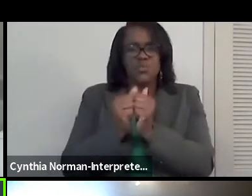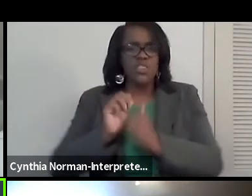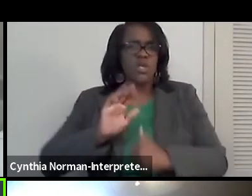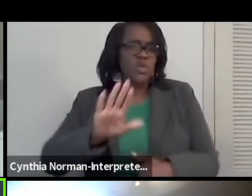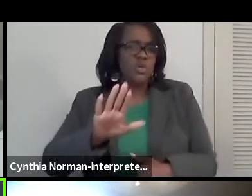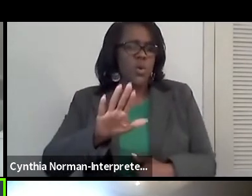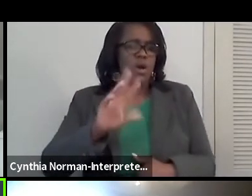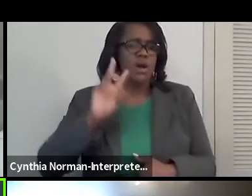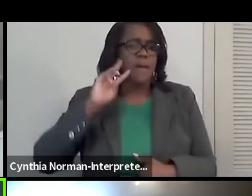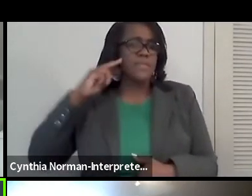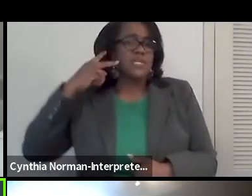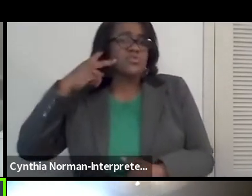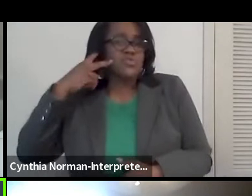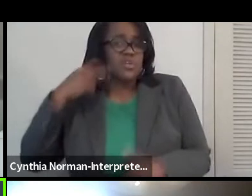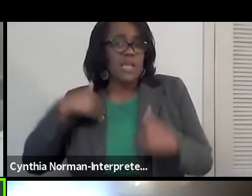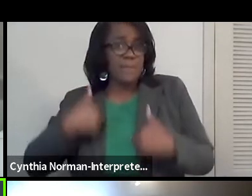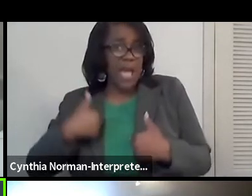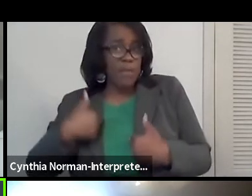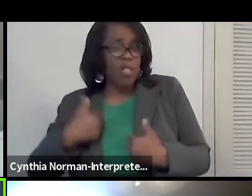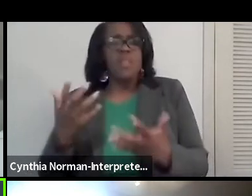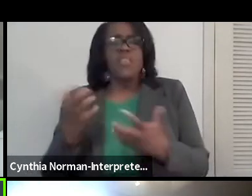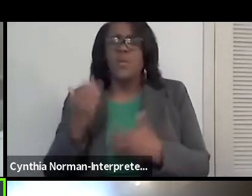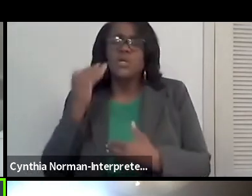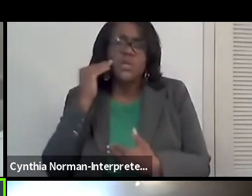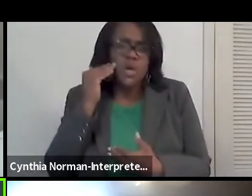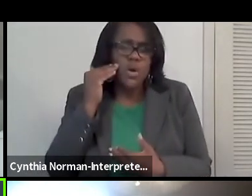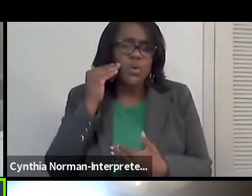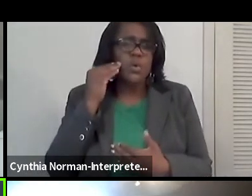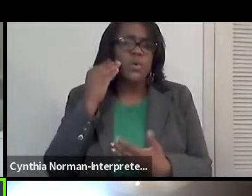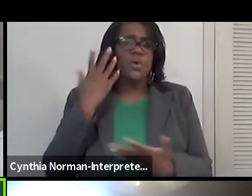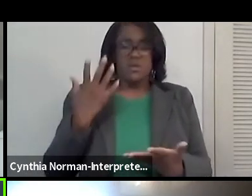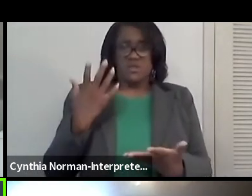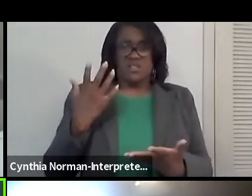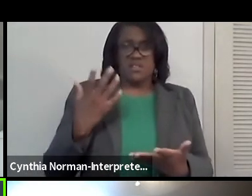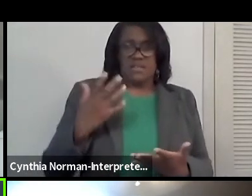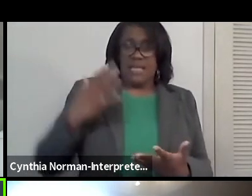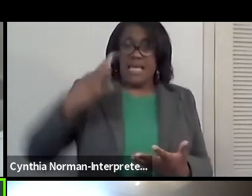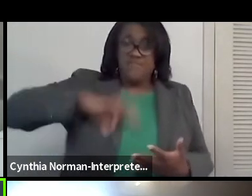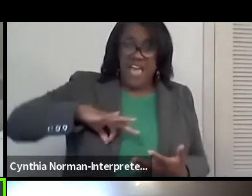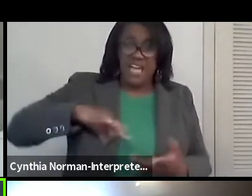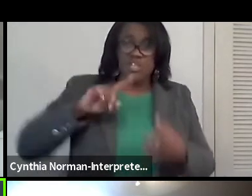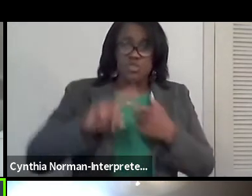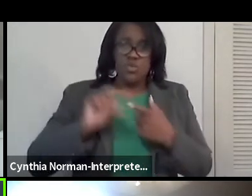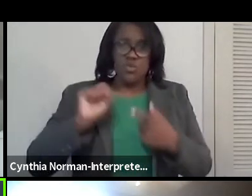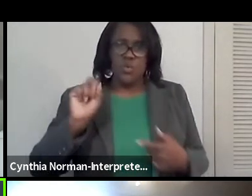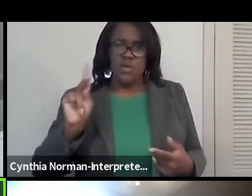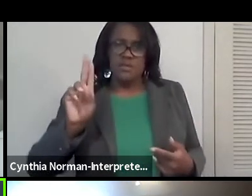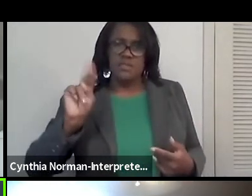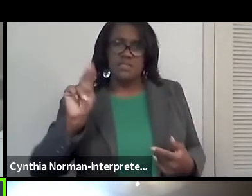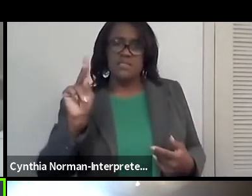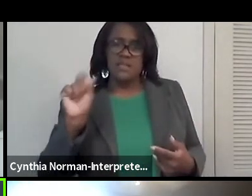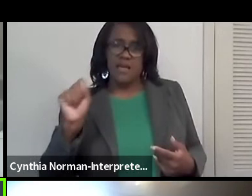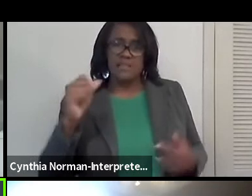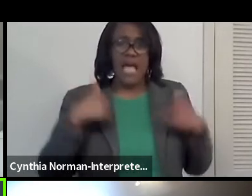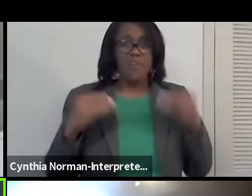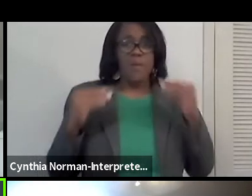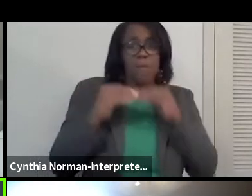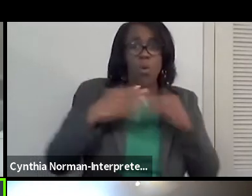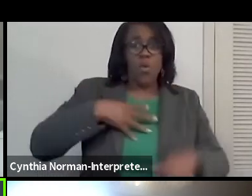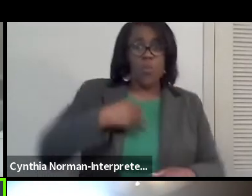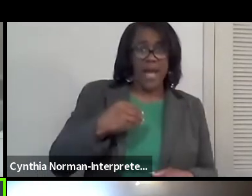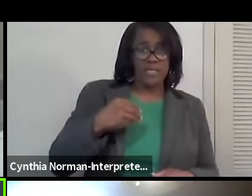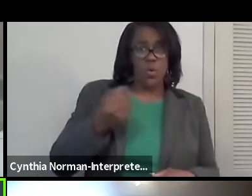your misunderstood mammal, they also want to know, was there an advantage to skunks having more white or less white?